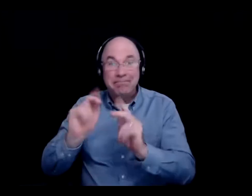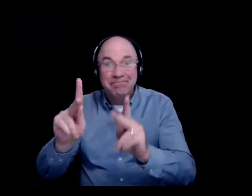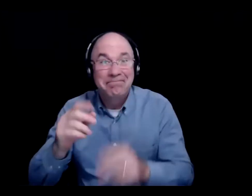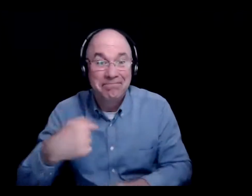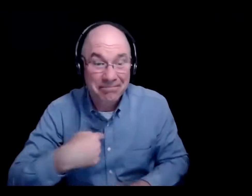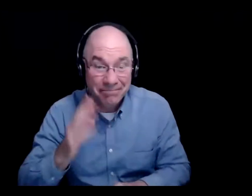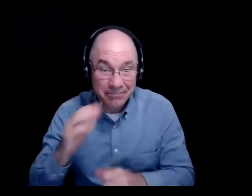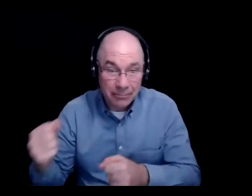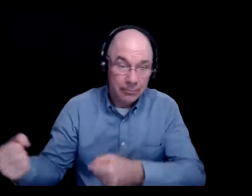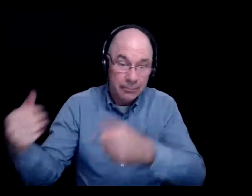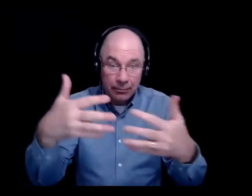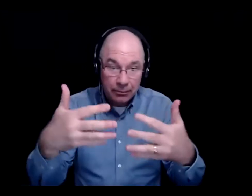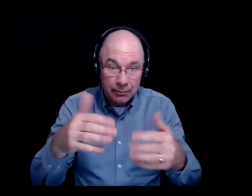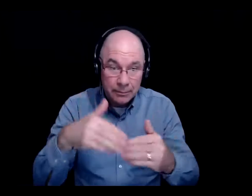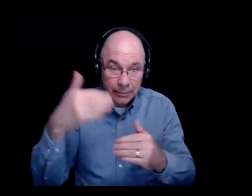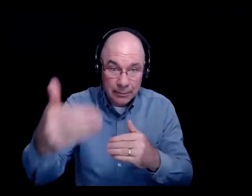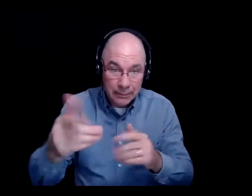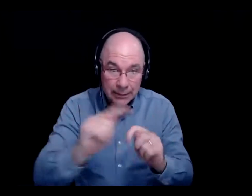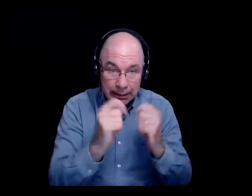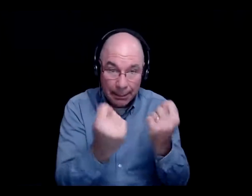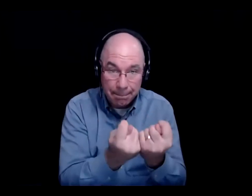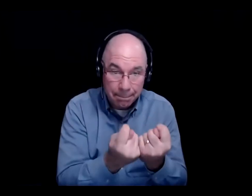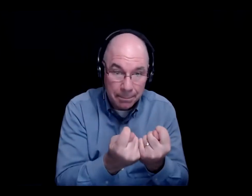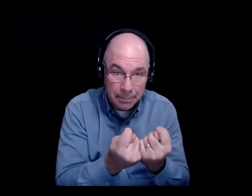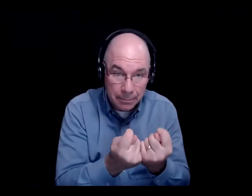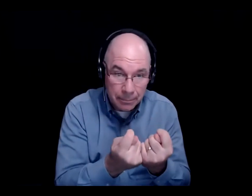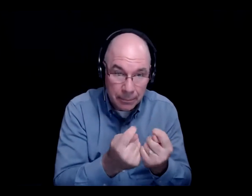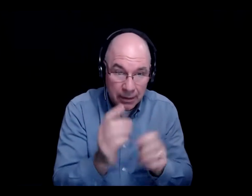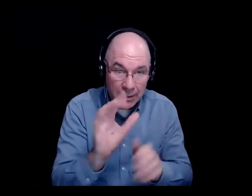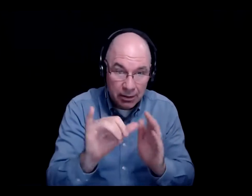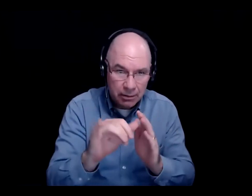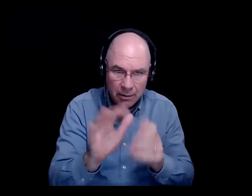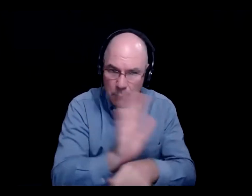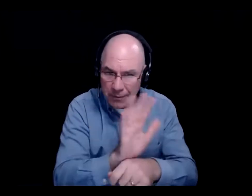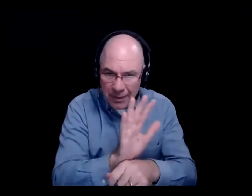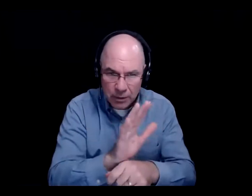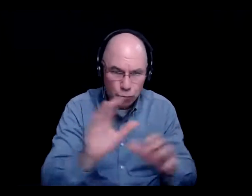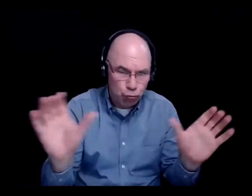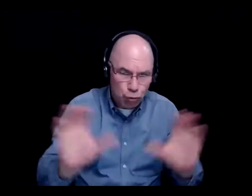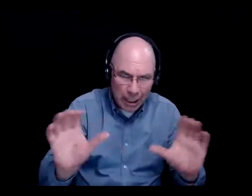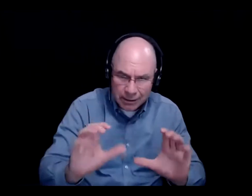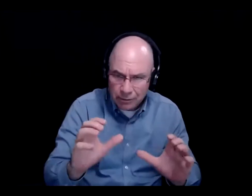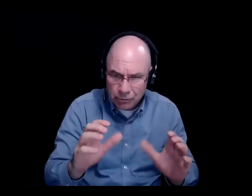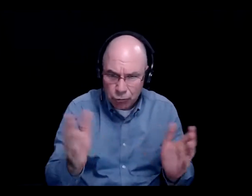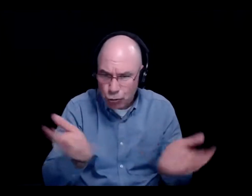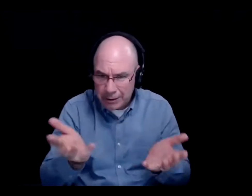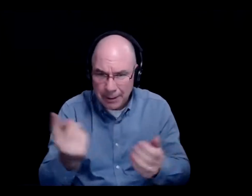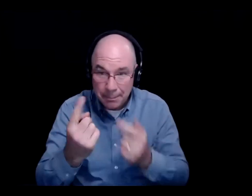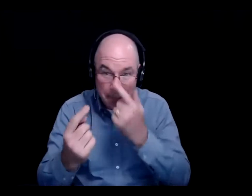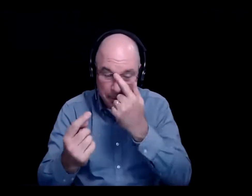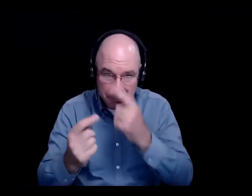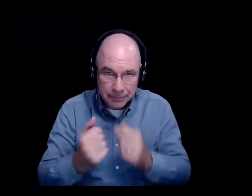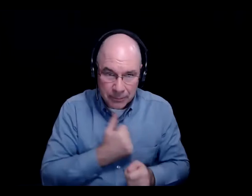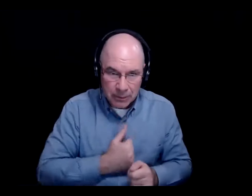up our next team video here, our team chat. Oops, stop. Sorry,